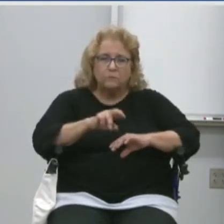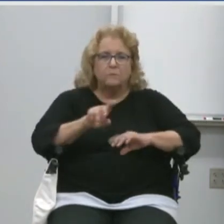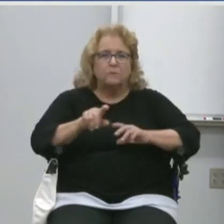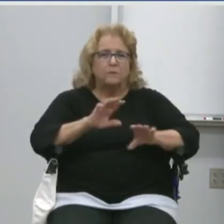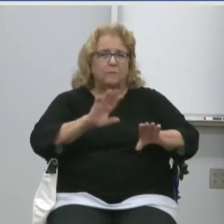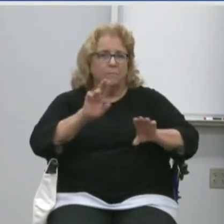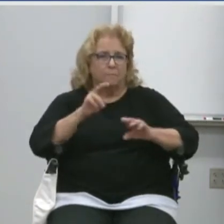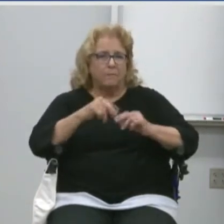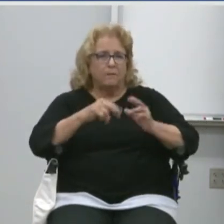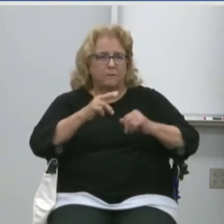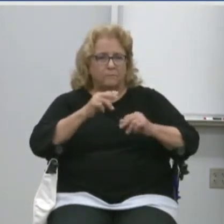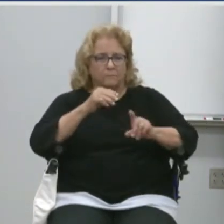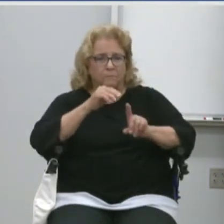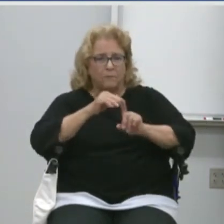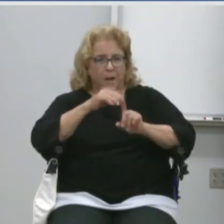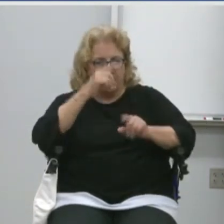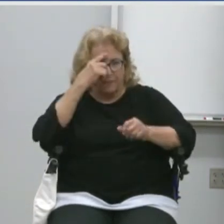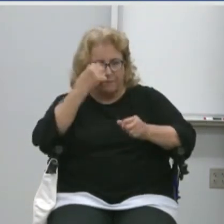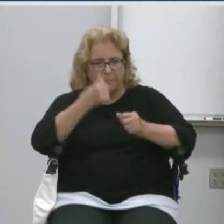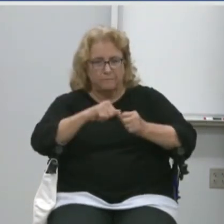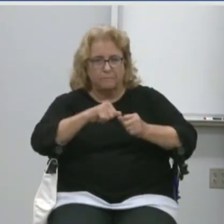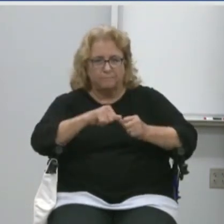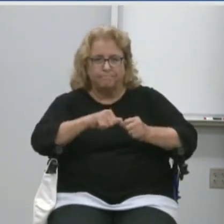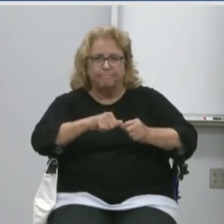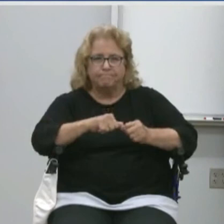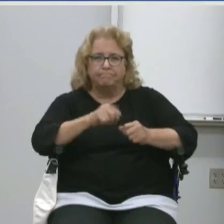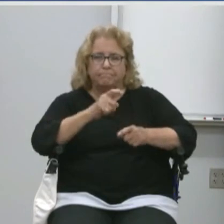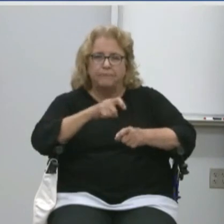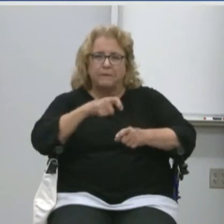just to remind everyone to take those necessary